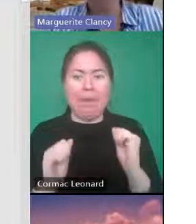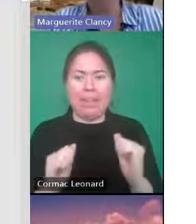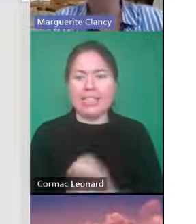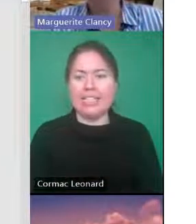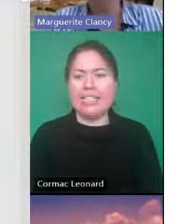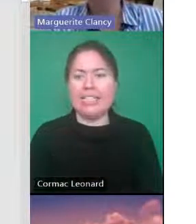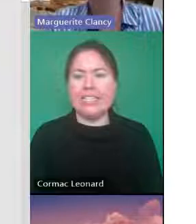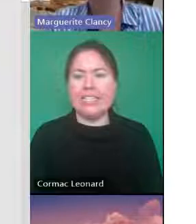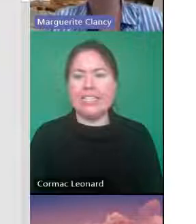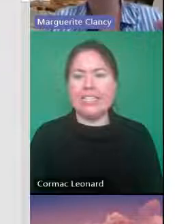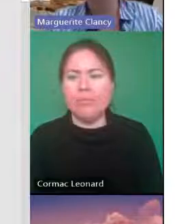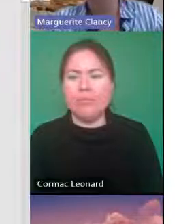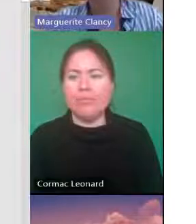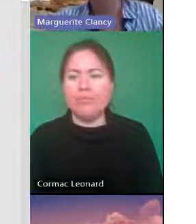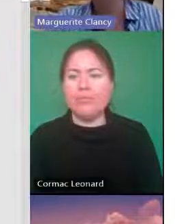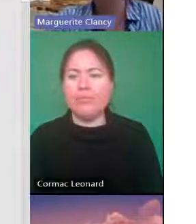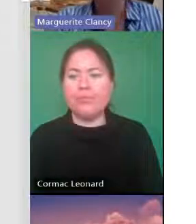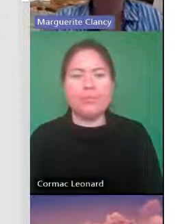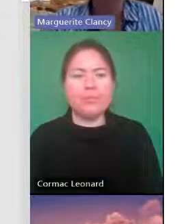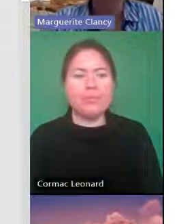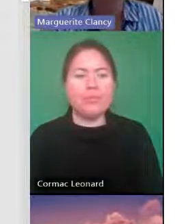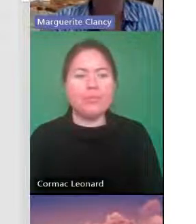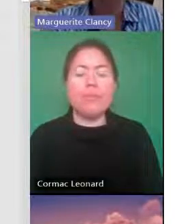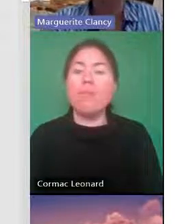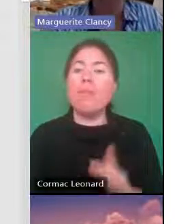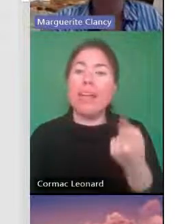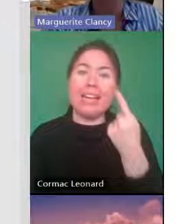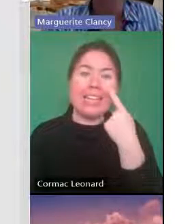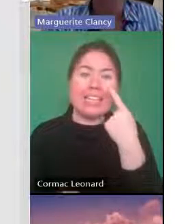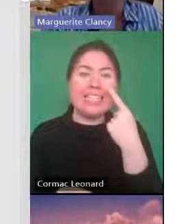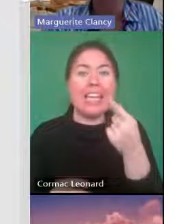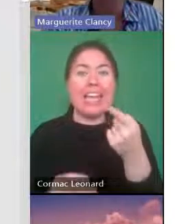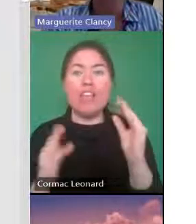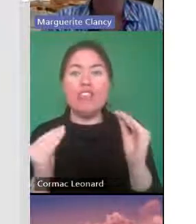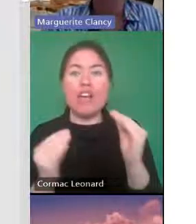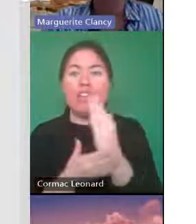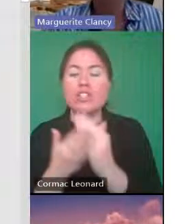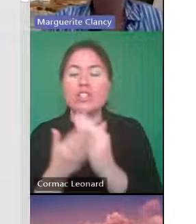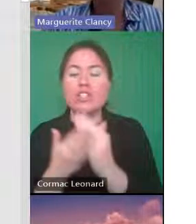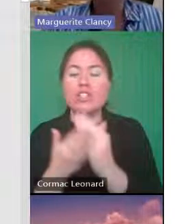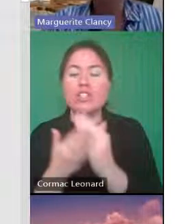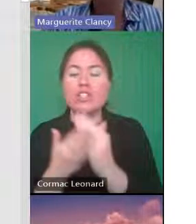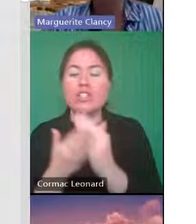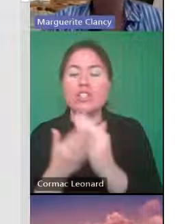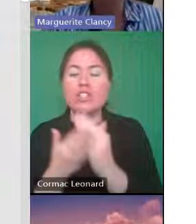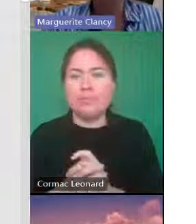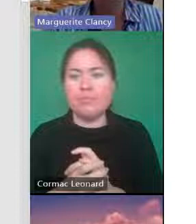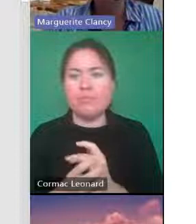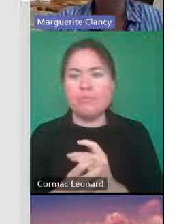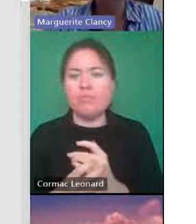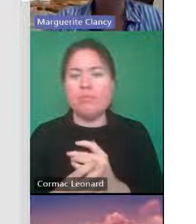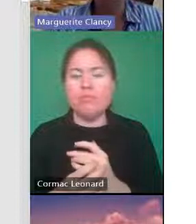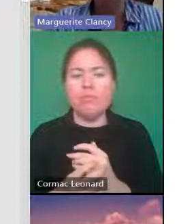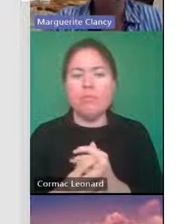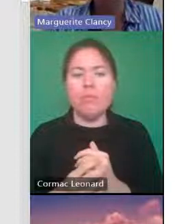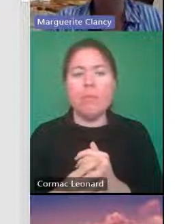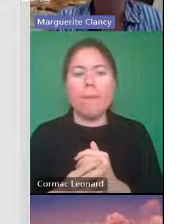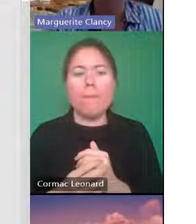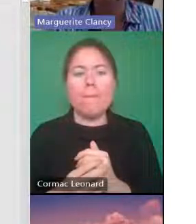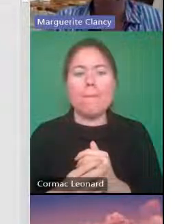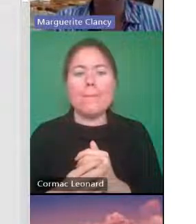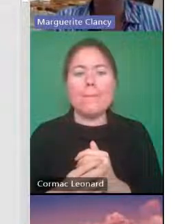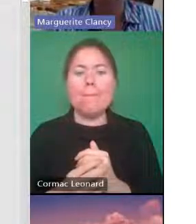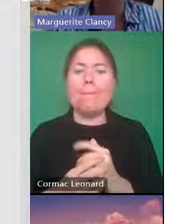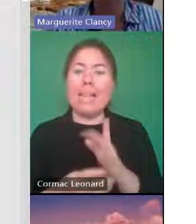So just very conscious now of some questions that have come in, and I suppose the representation today is